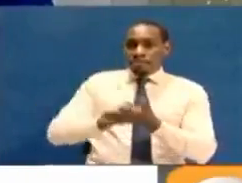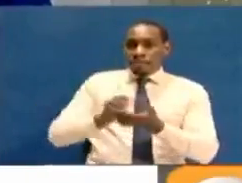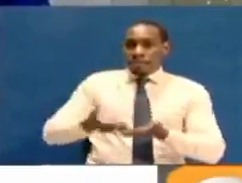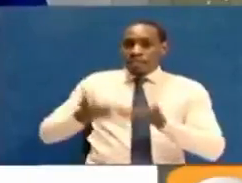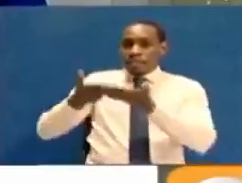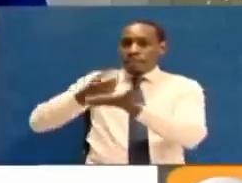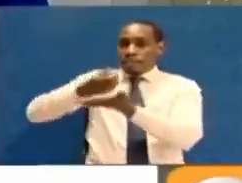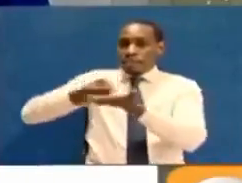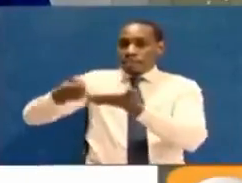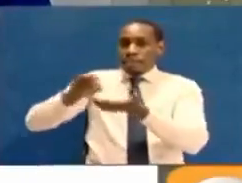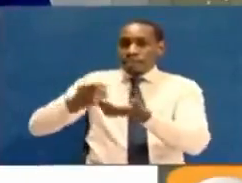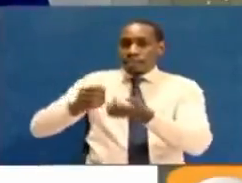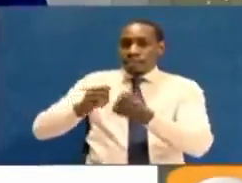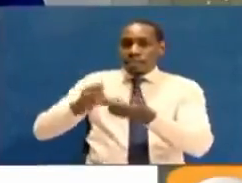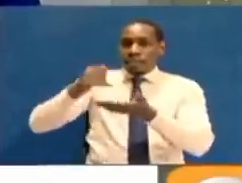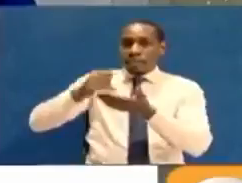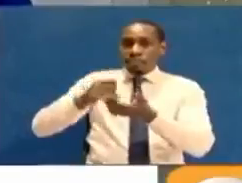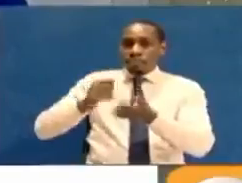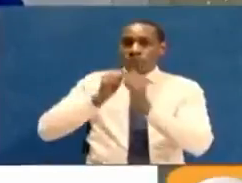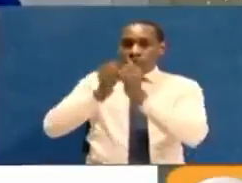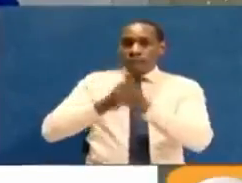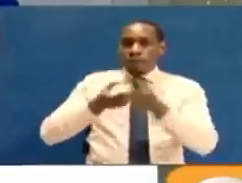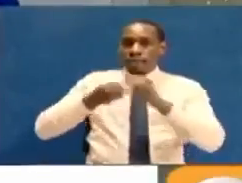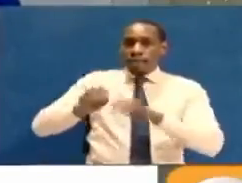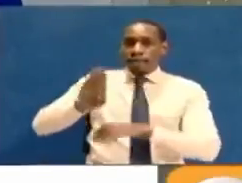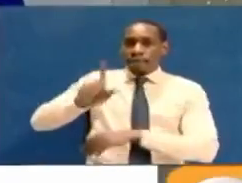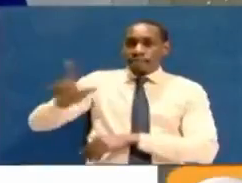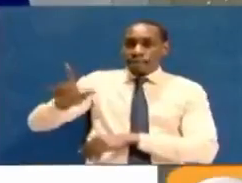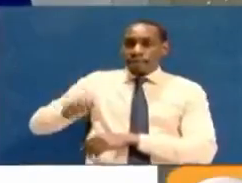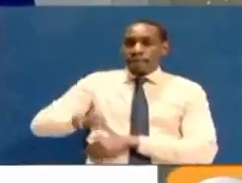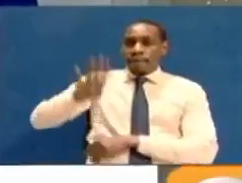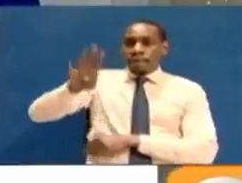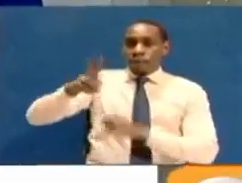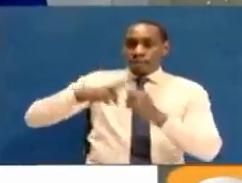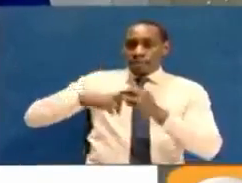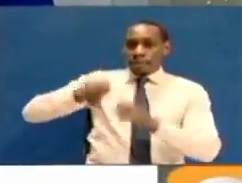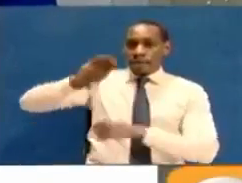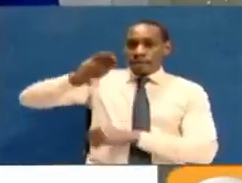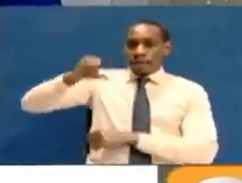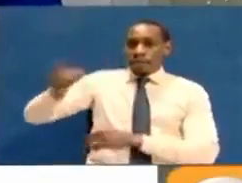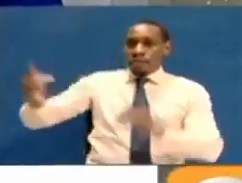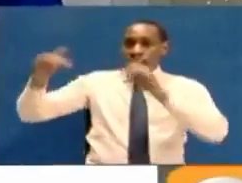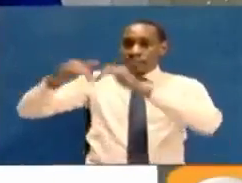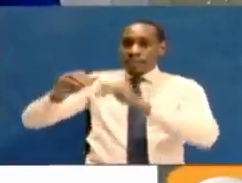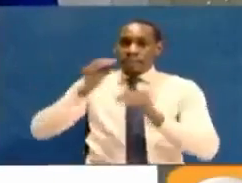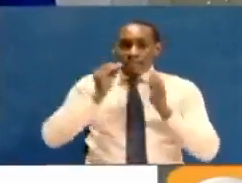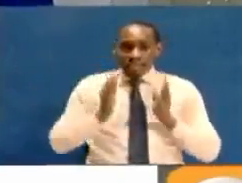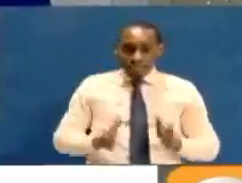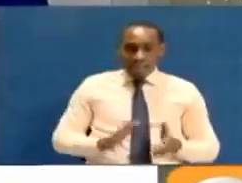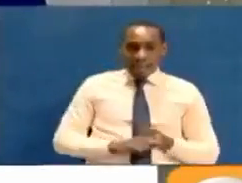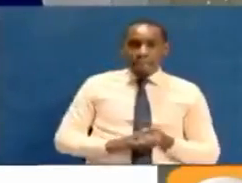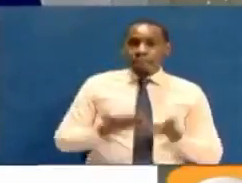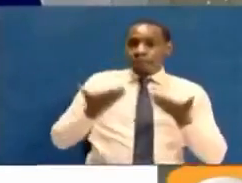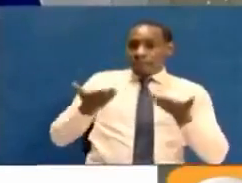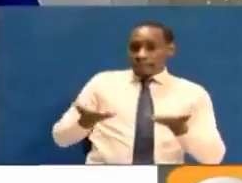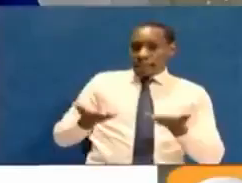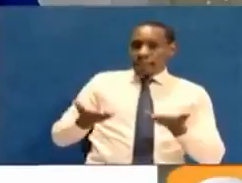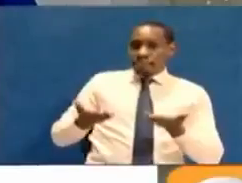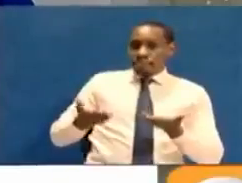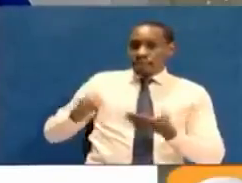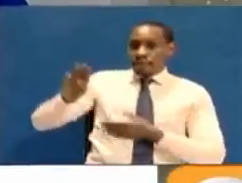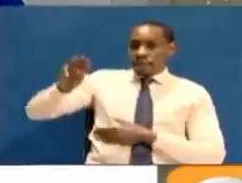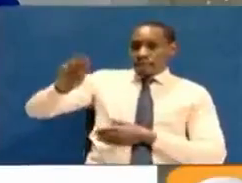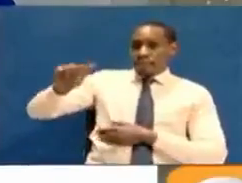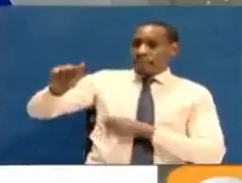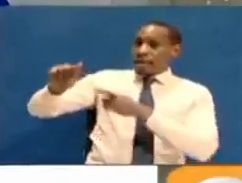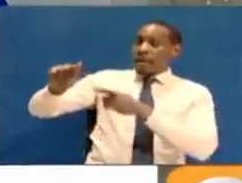signatures together with the draft bill to the 47 county assembly speakers. It is now up to them, and they hold